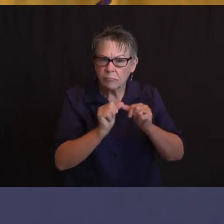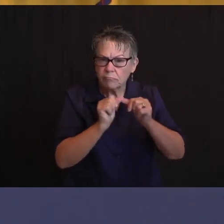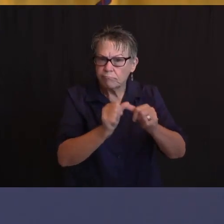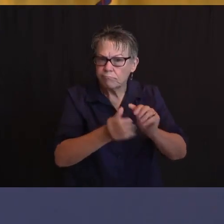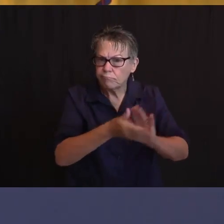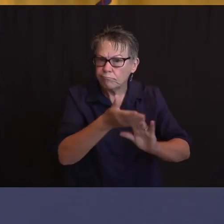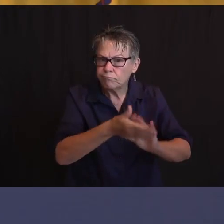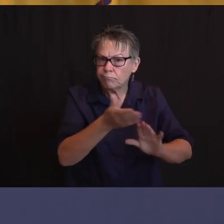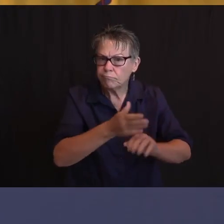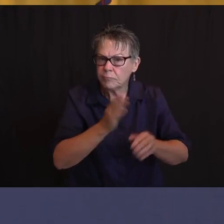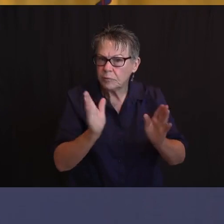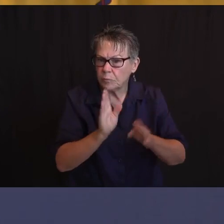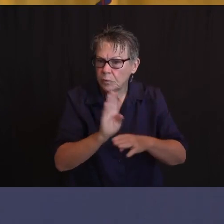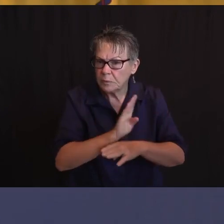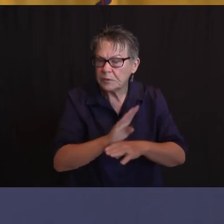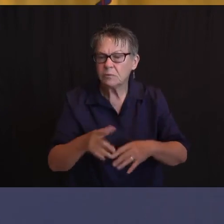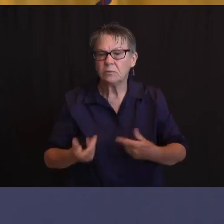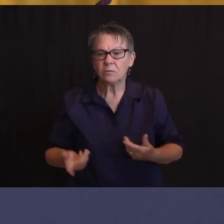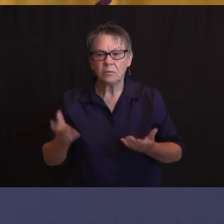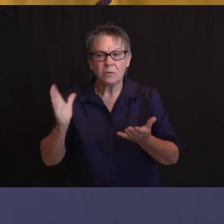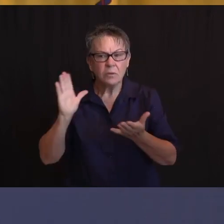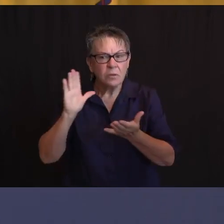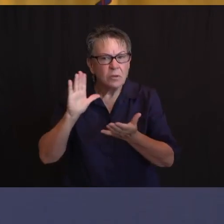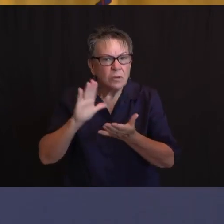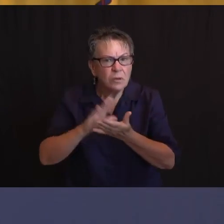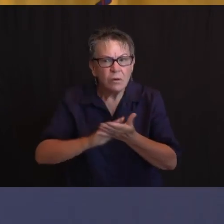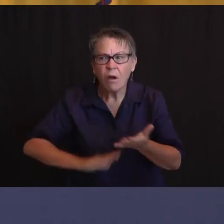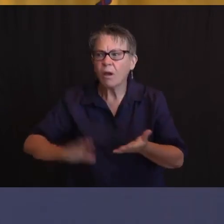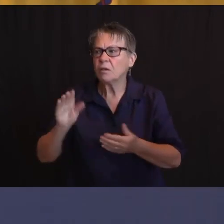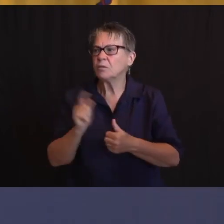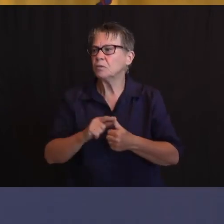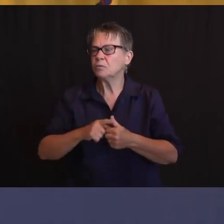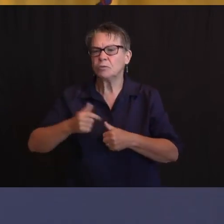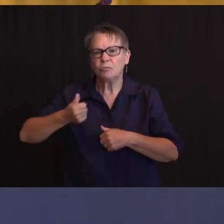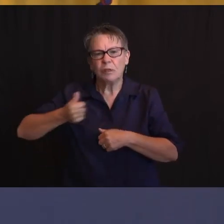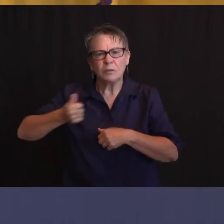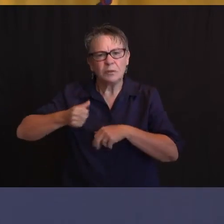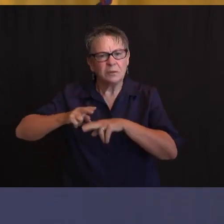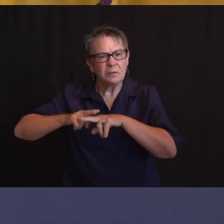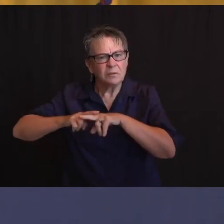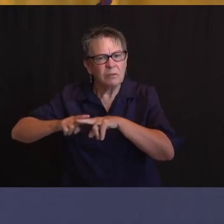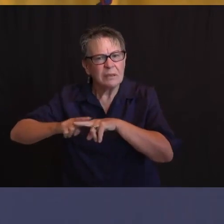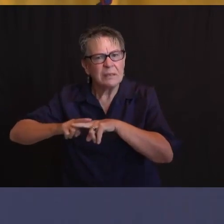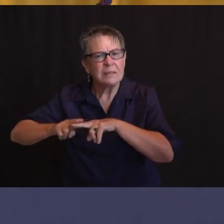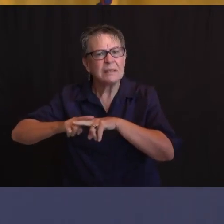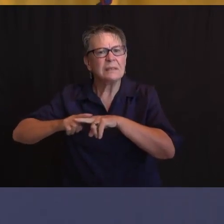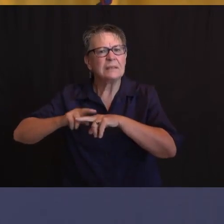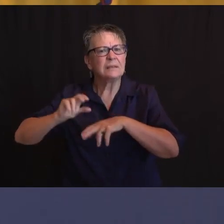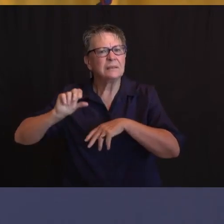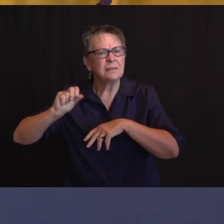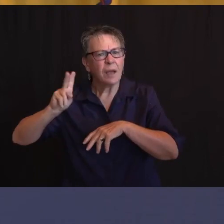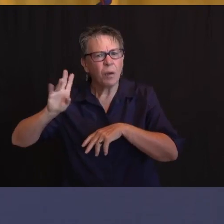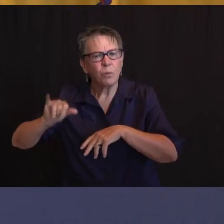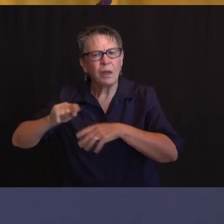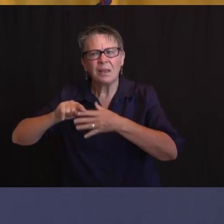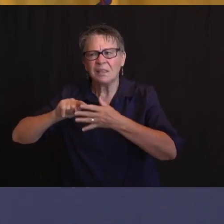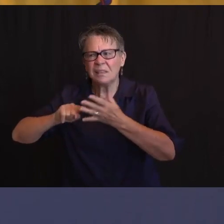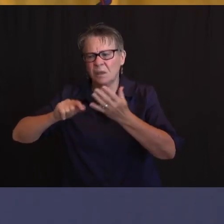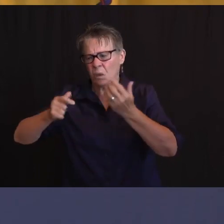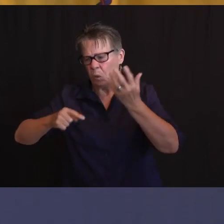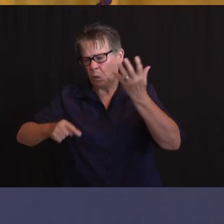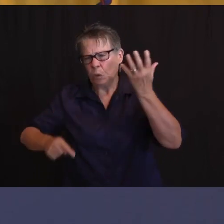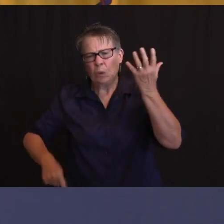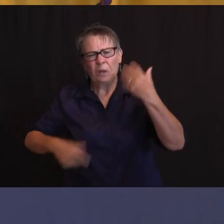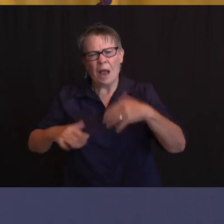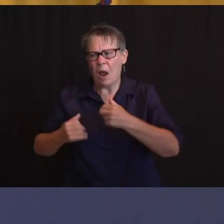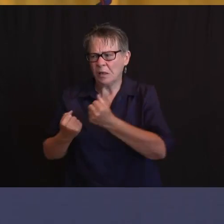saw yesterday we were able to creatively, I think, collectively with 12 counties, deploy $37 million in federal